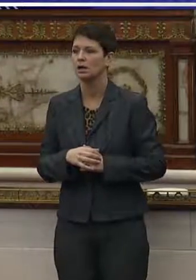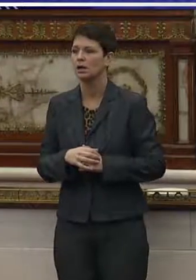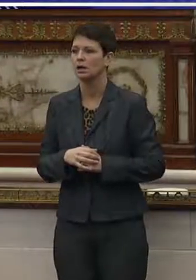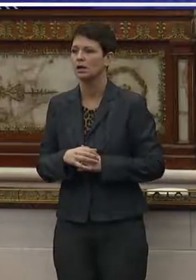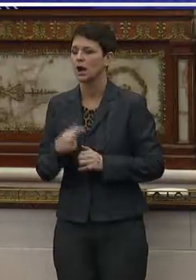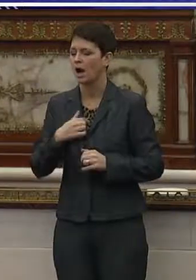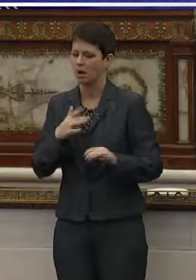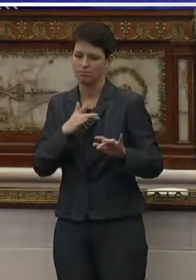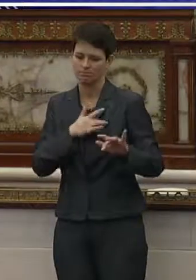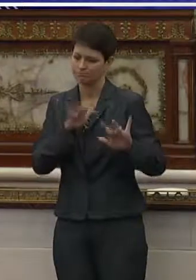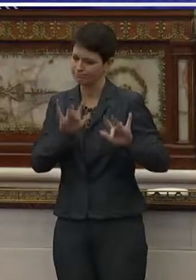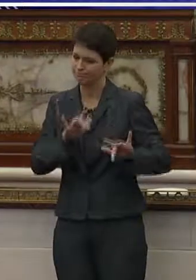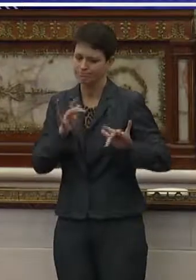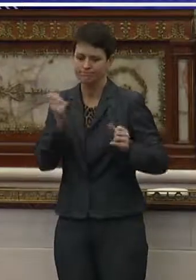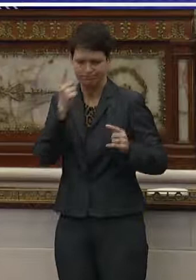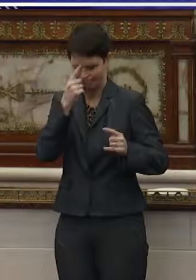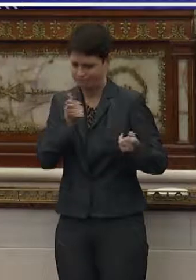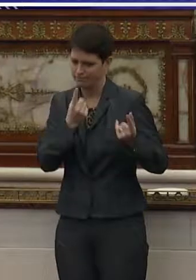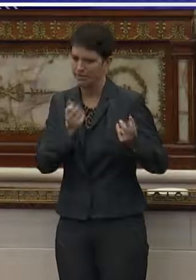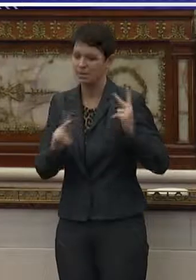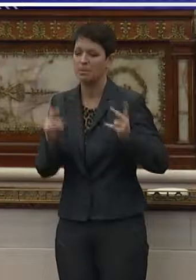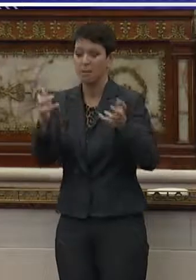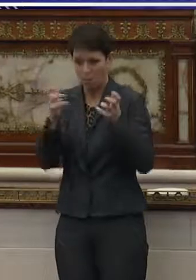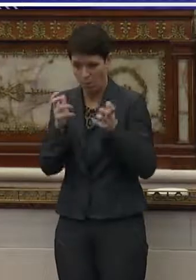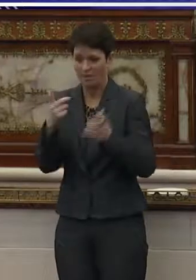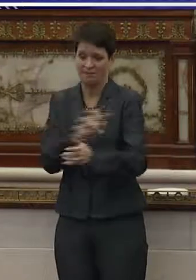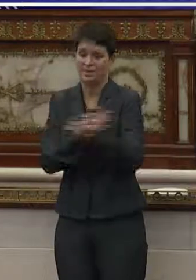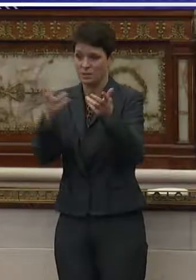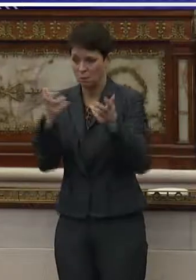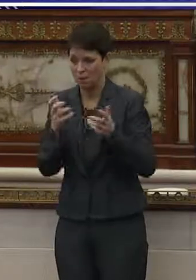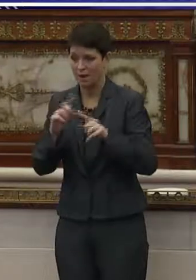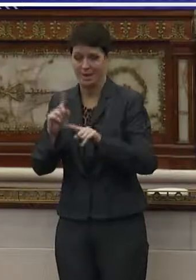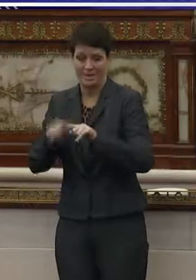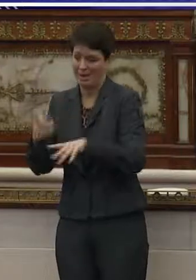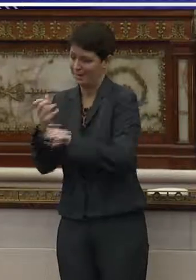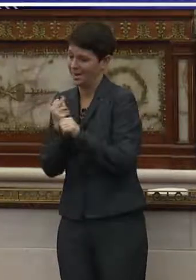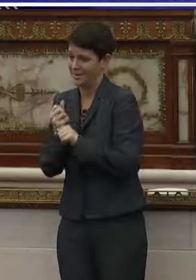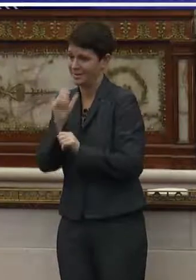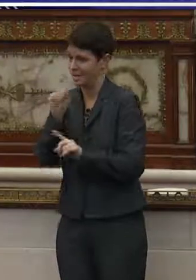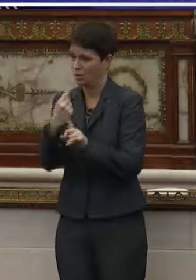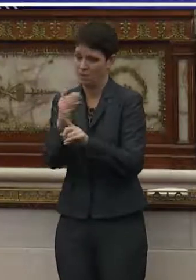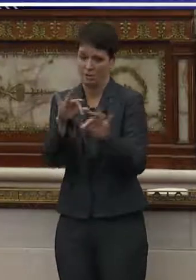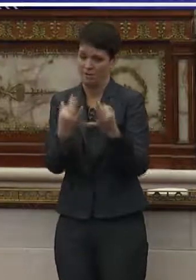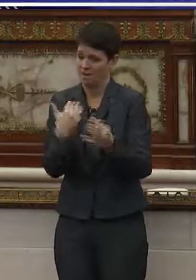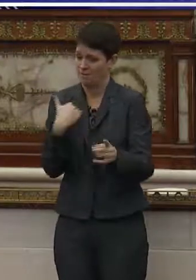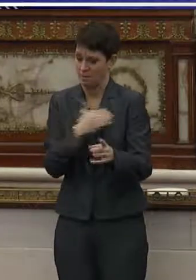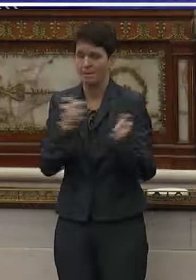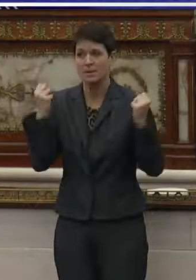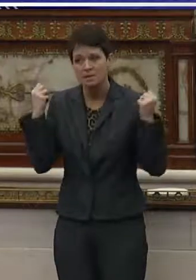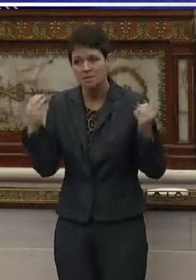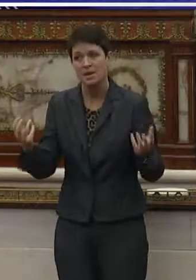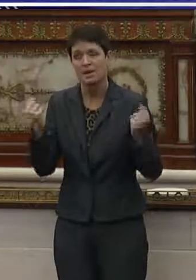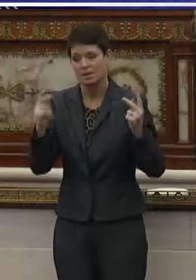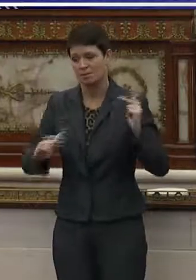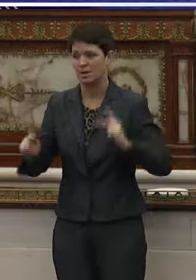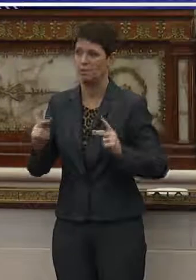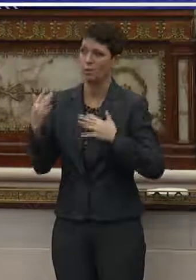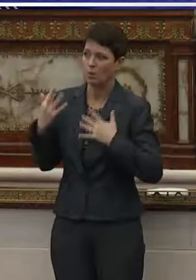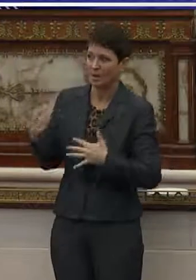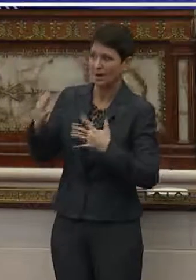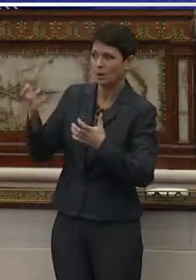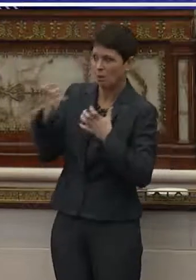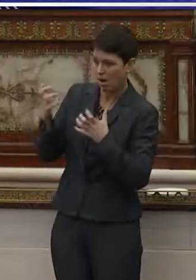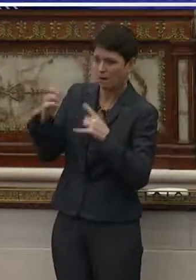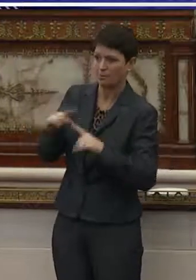very sympathetic. Lots of people in the city right now want to get the vaccine and can't get it. So it's not just your relatives, it's many, many people. And I wish we could get it to everybody